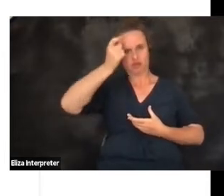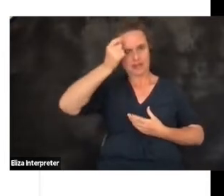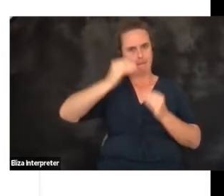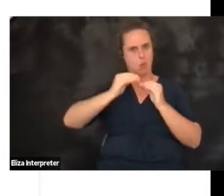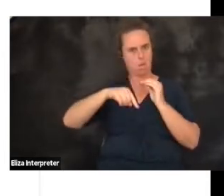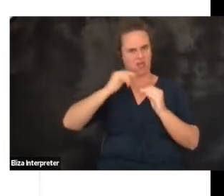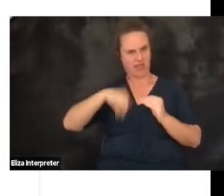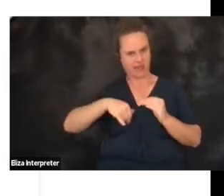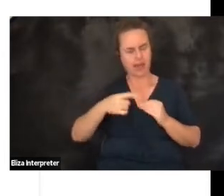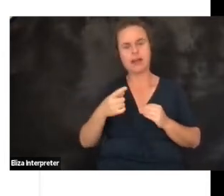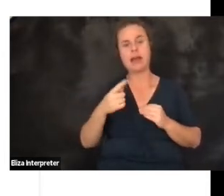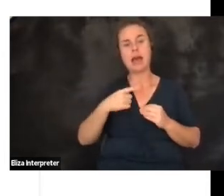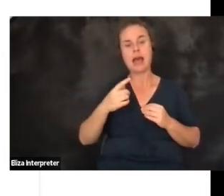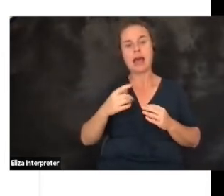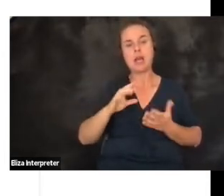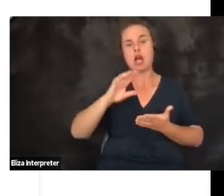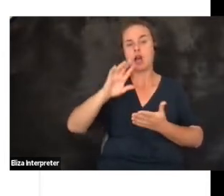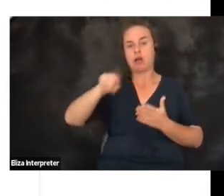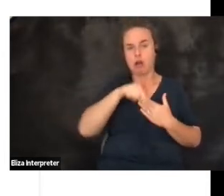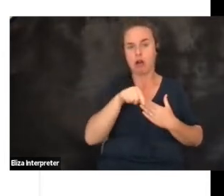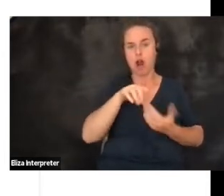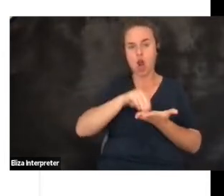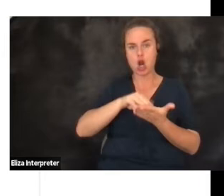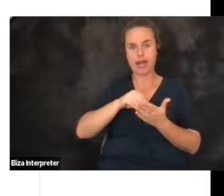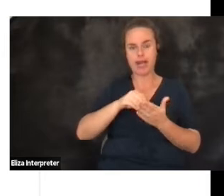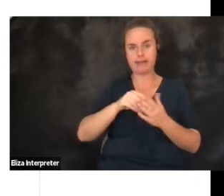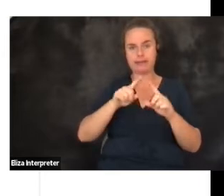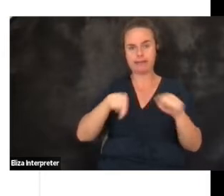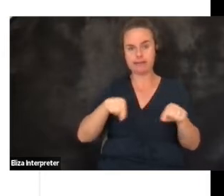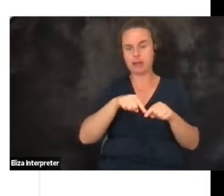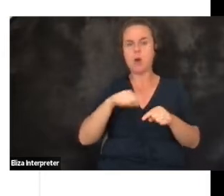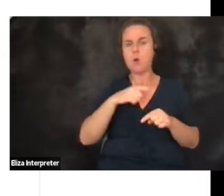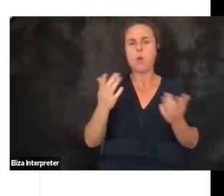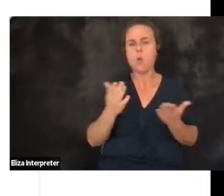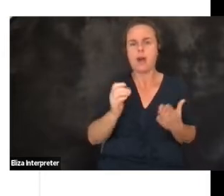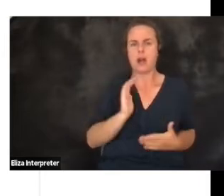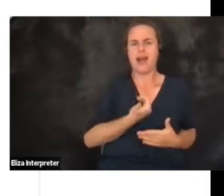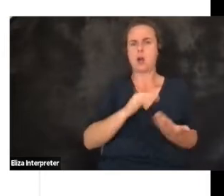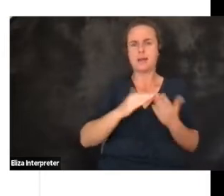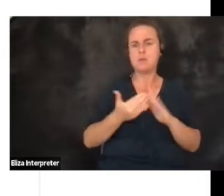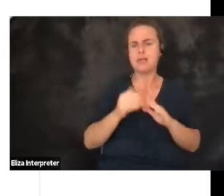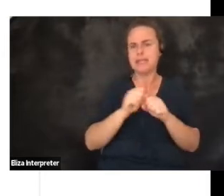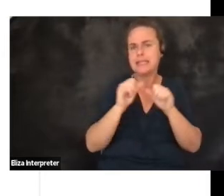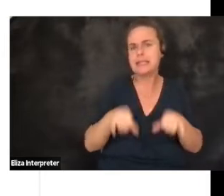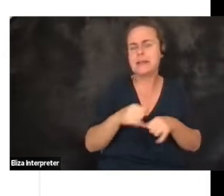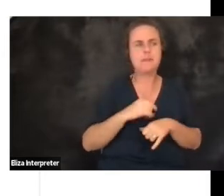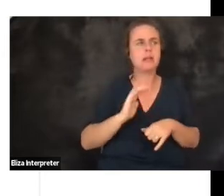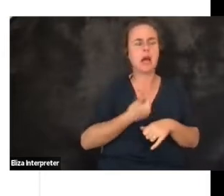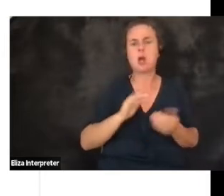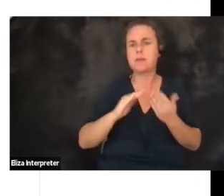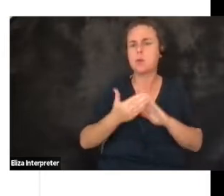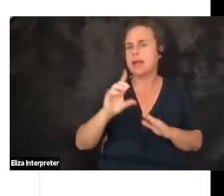what's happening here. What are the dynamics inside of our systems, our community, our